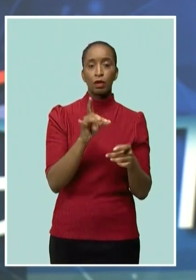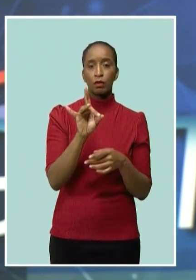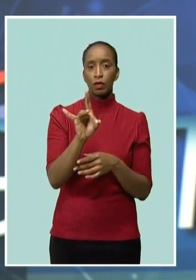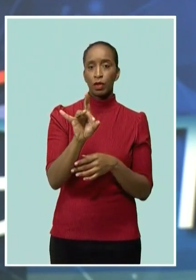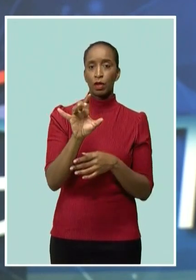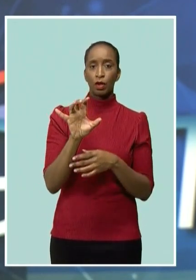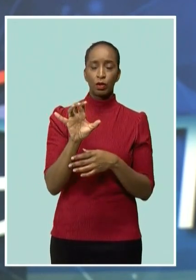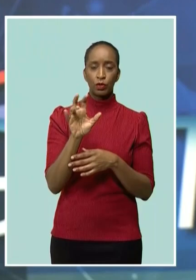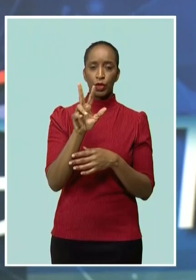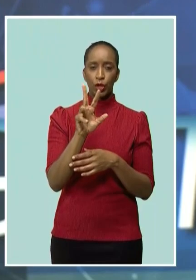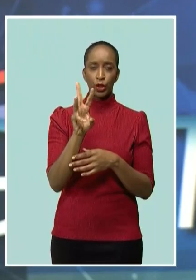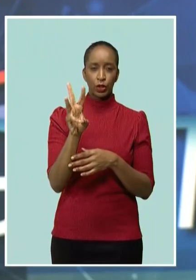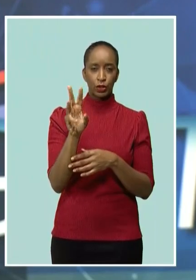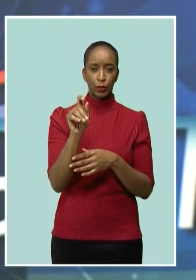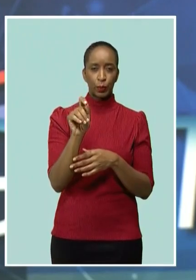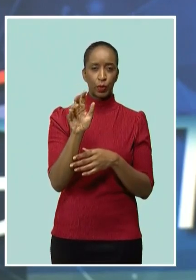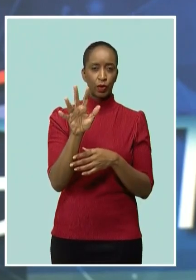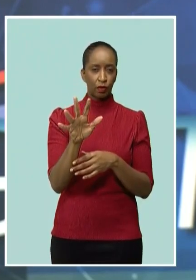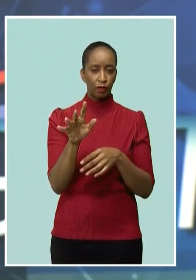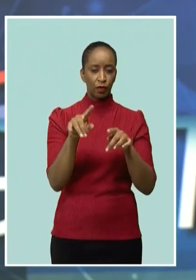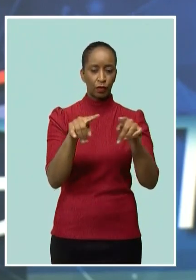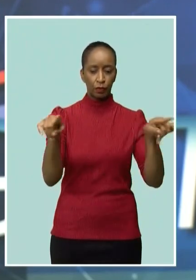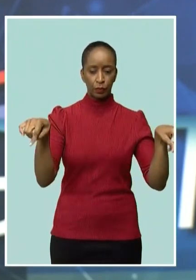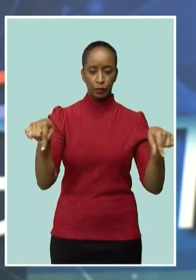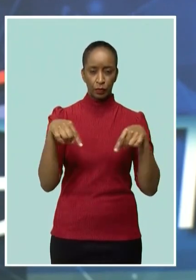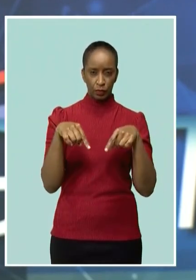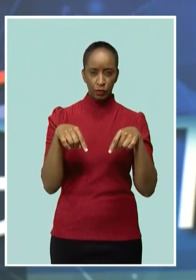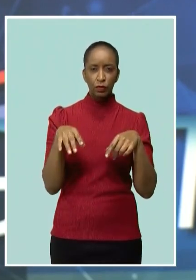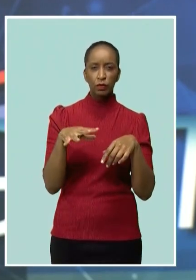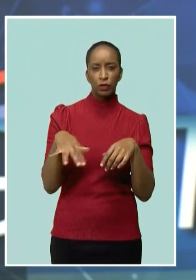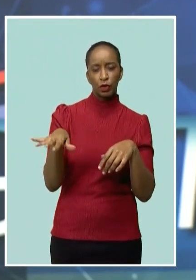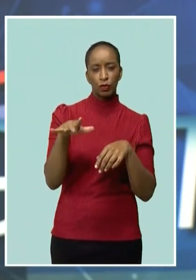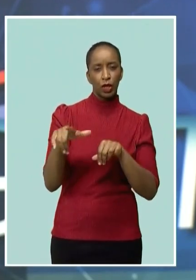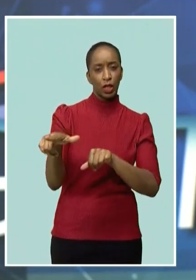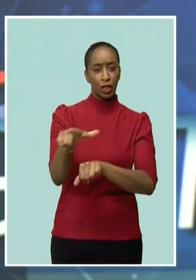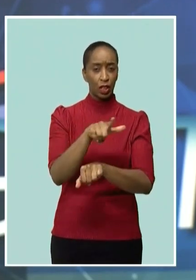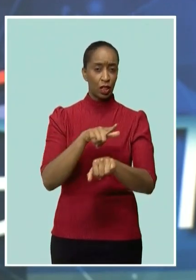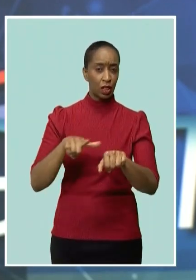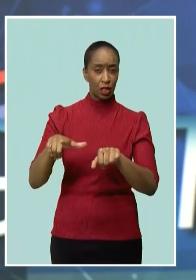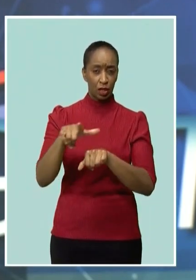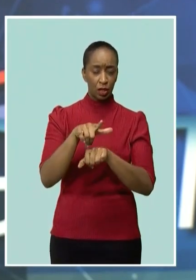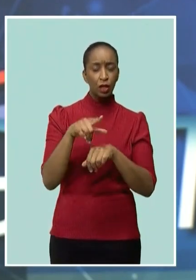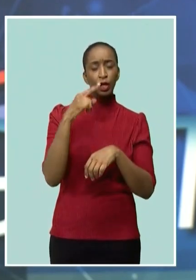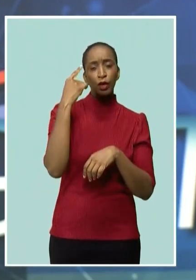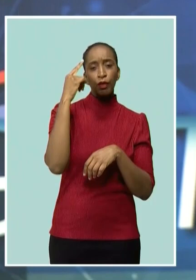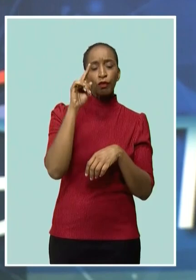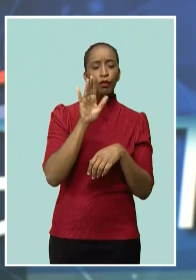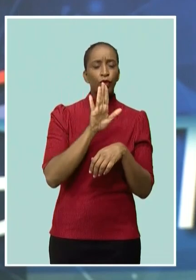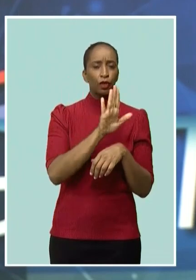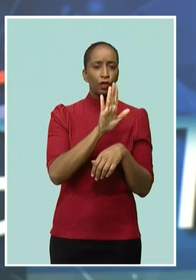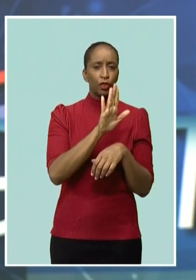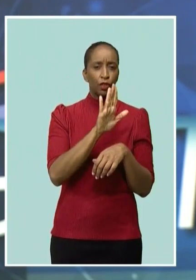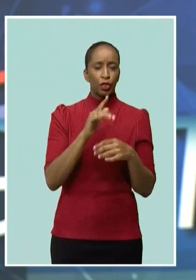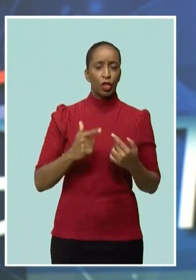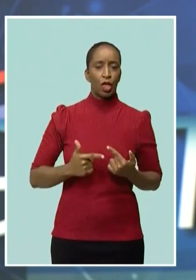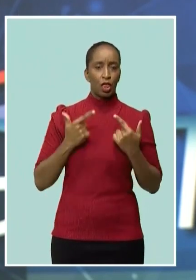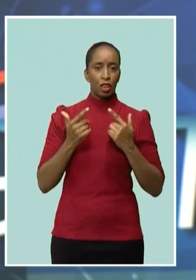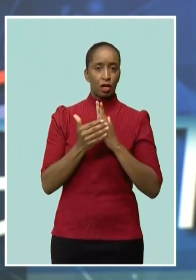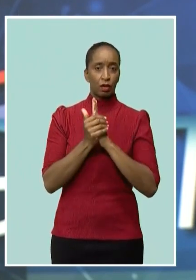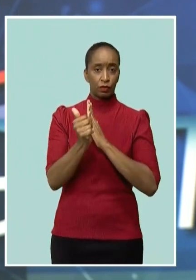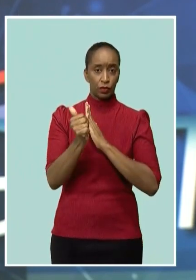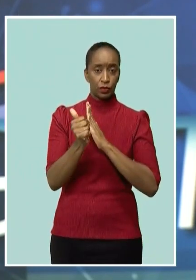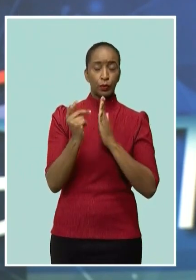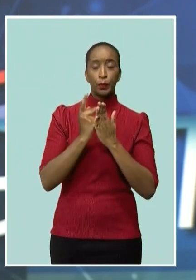square meters of land through a lease agreement to the association for its basic life skills program. Located within historic Bridgetown